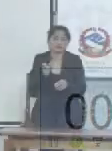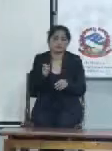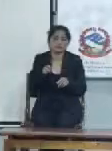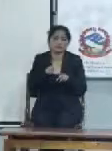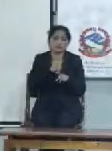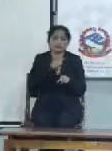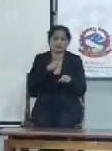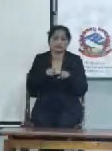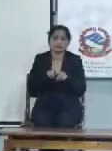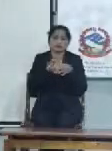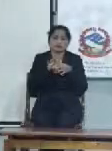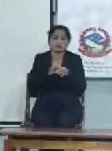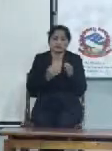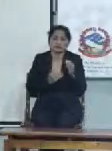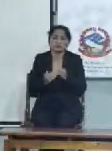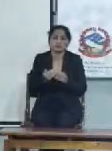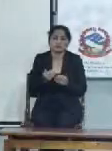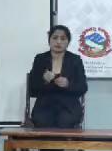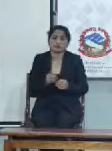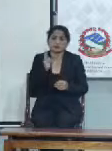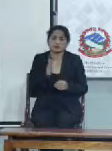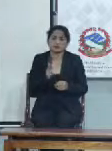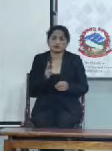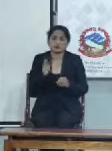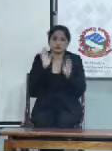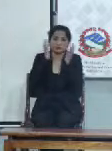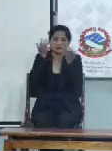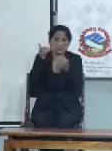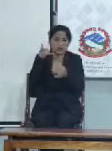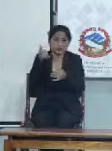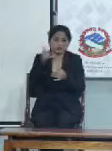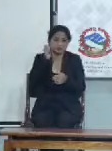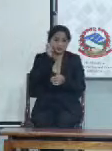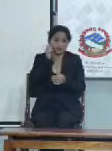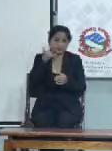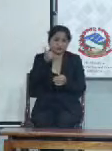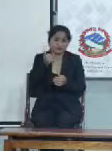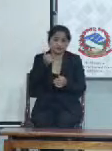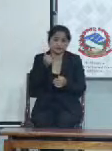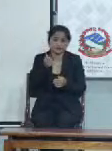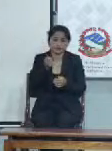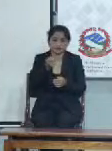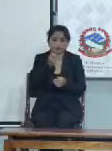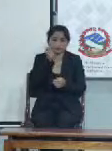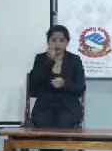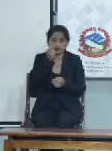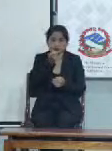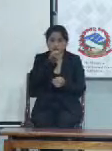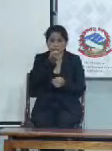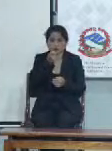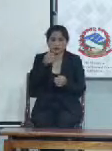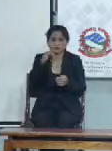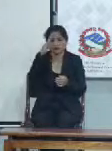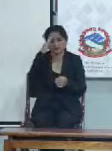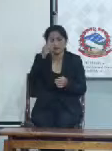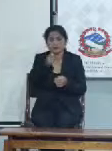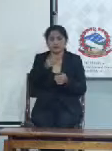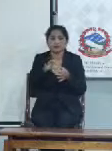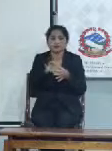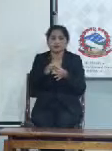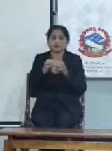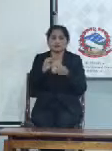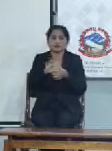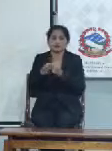Likewise, mobile phone, walkie-talkie, that kind of things can be used, and the use of local FM radio stations, and we can